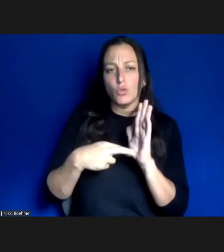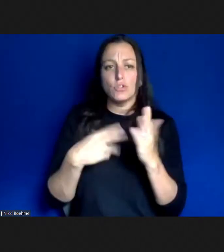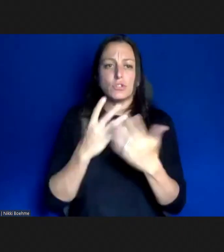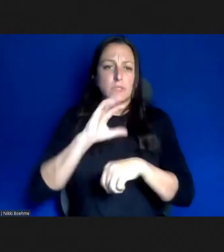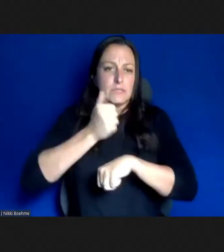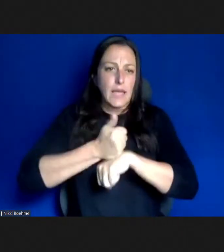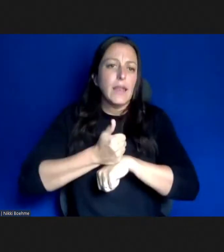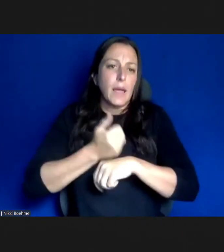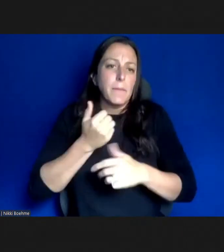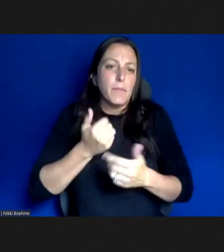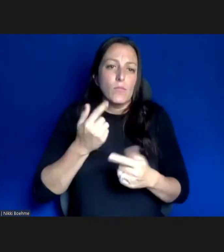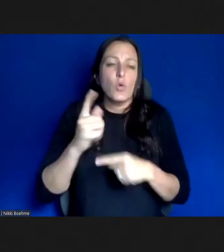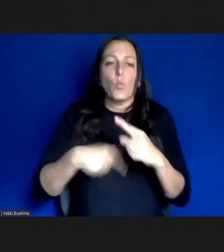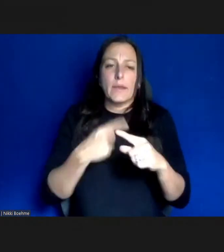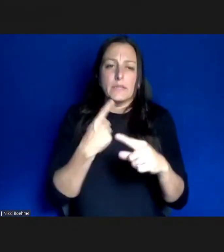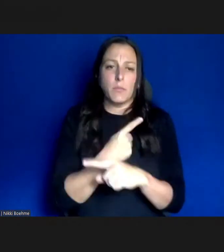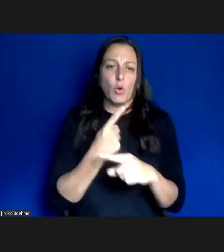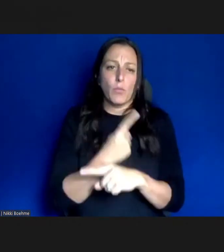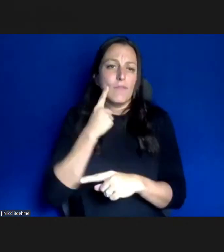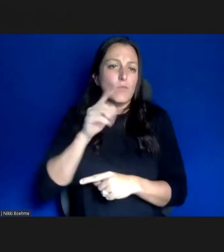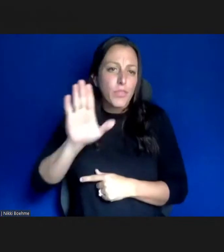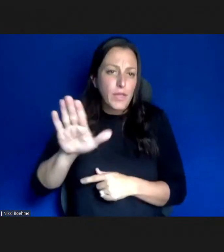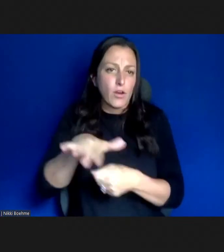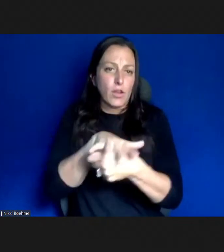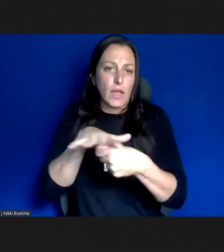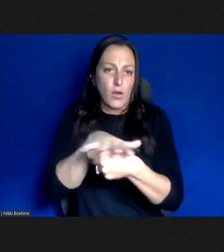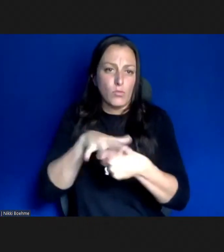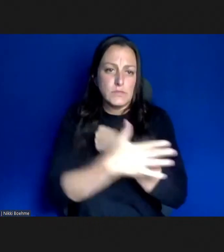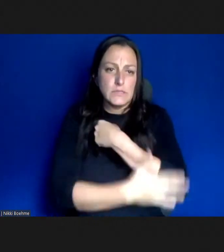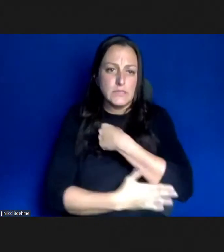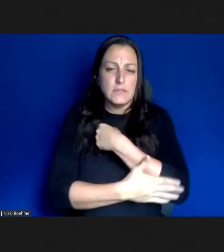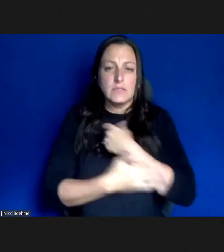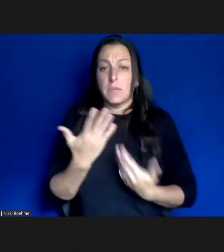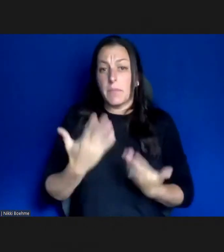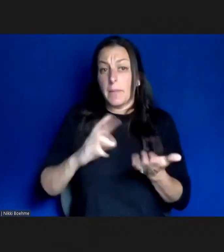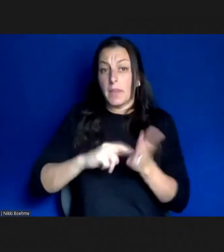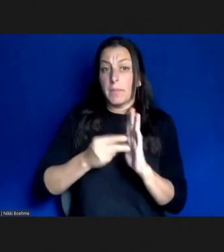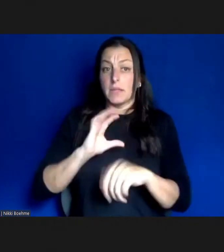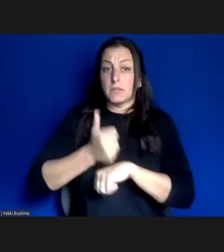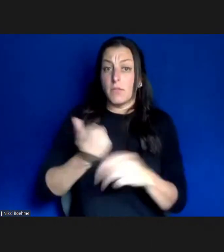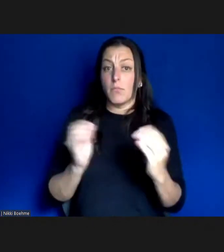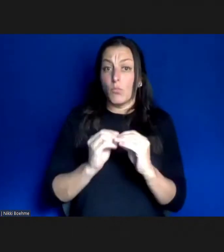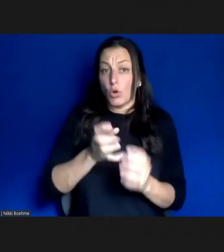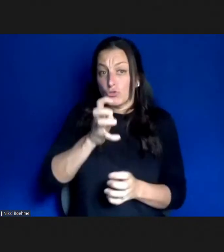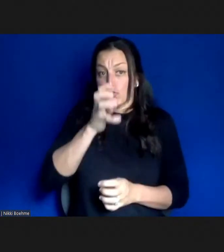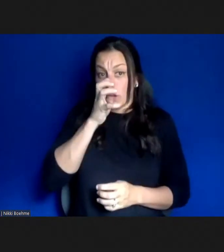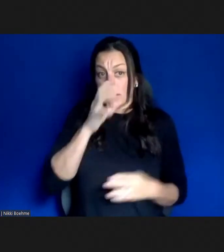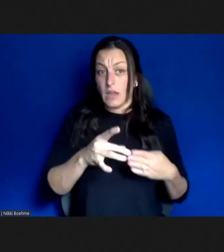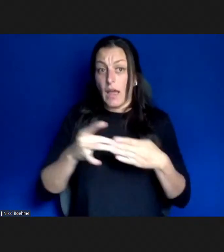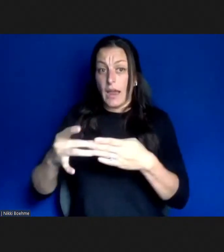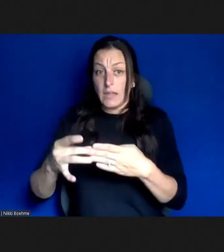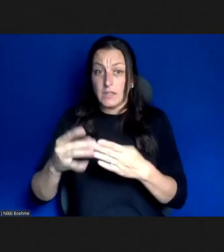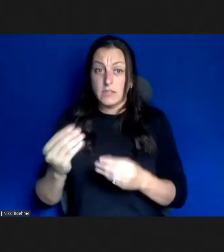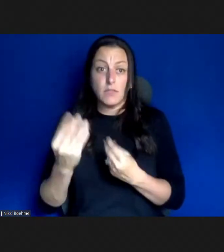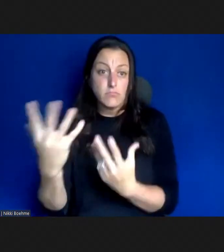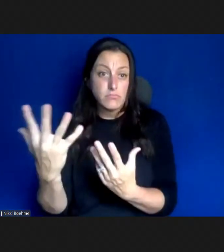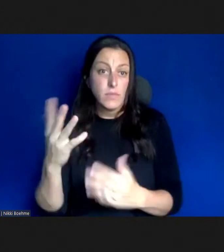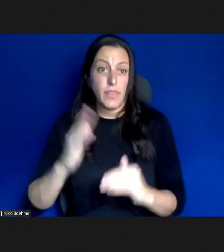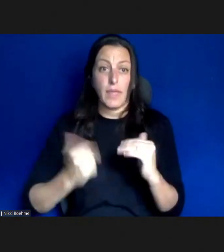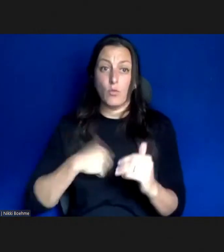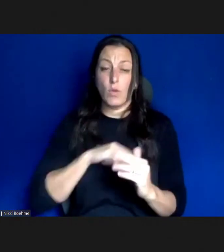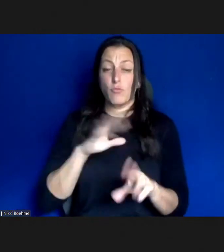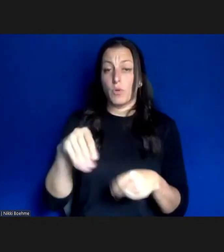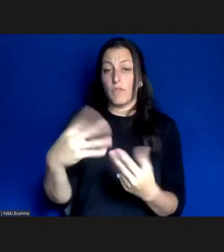individual county. And for some counties, that may mean implementing stricter guidance than what we have in our state guidance at this point.